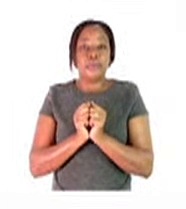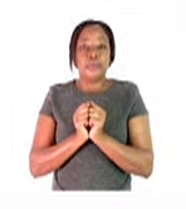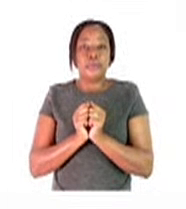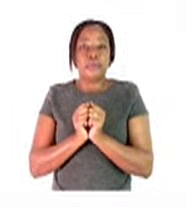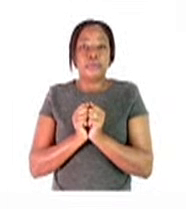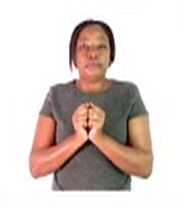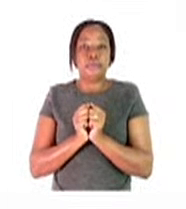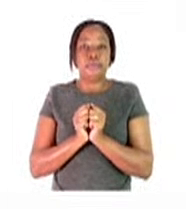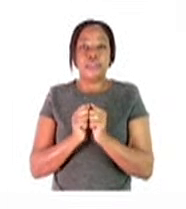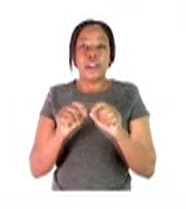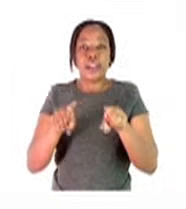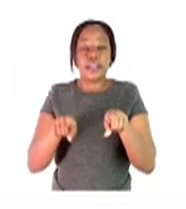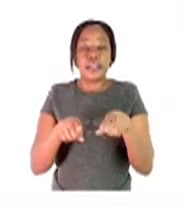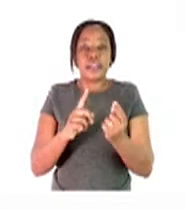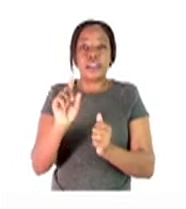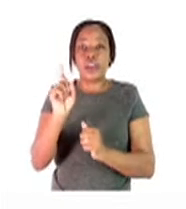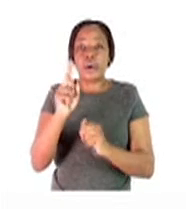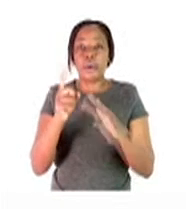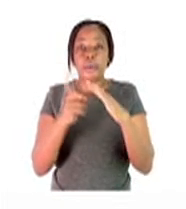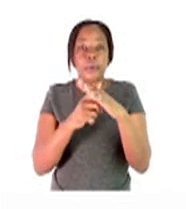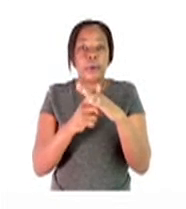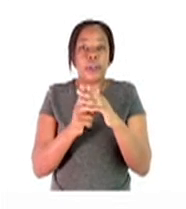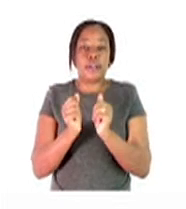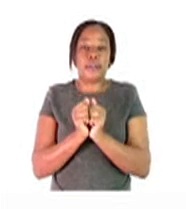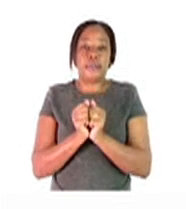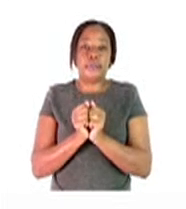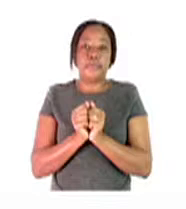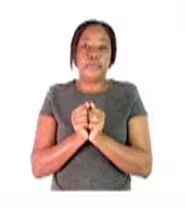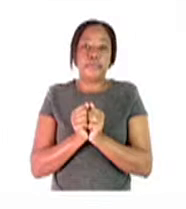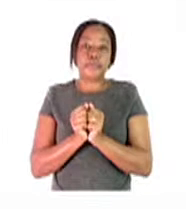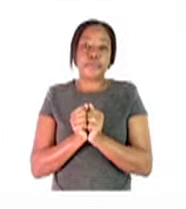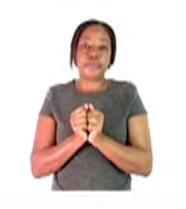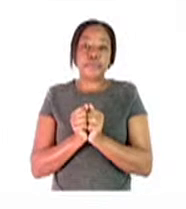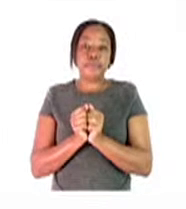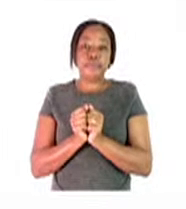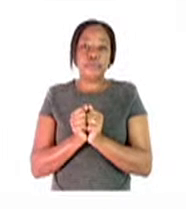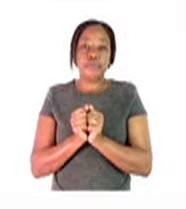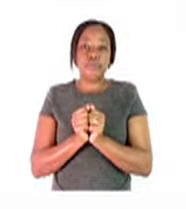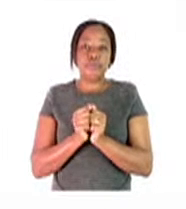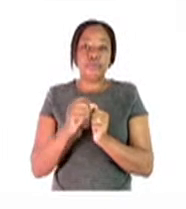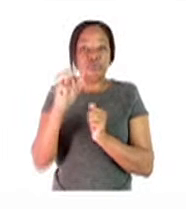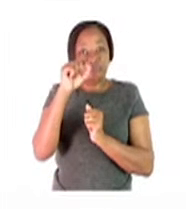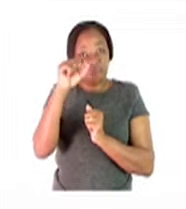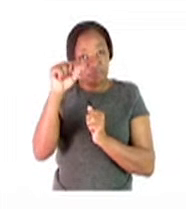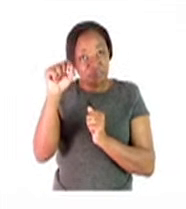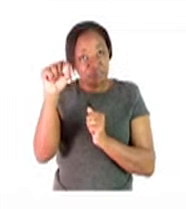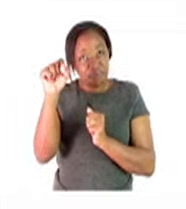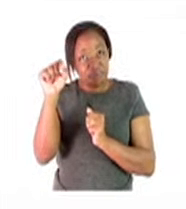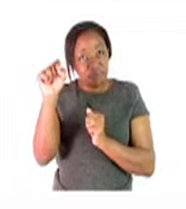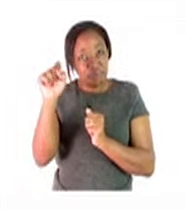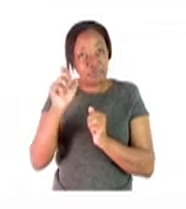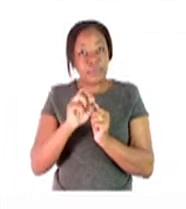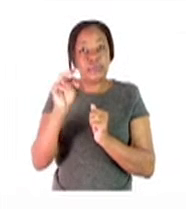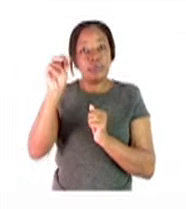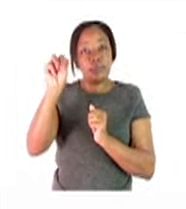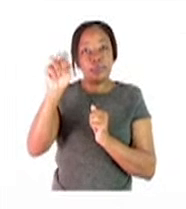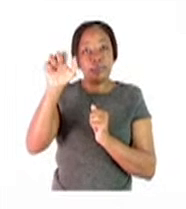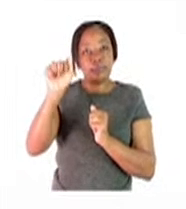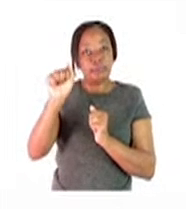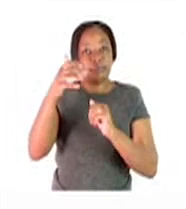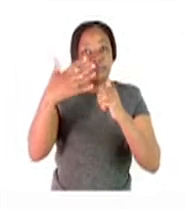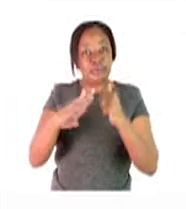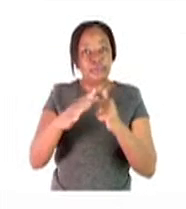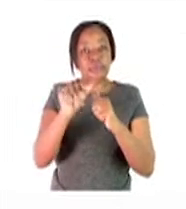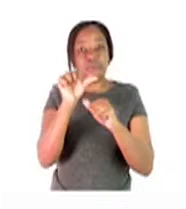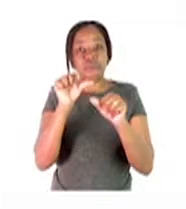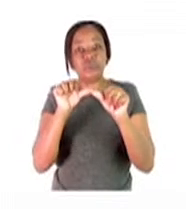has started for you with a M and a A. Now the rest of the letters, you have to put them in order to finish this